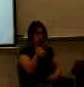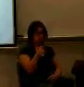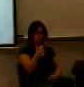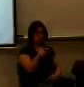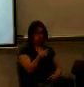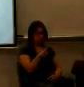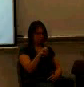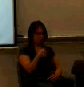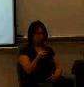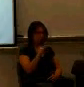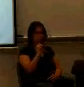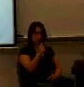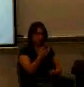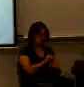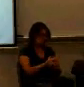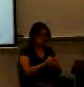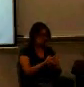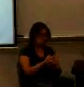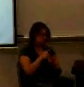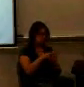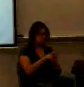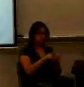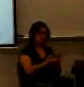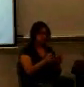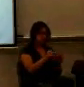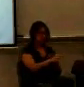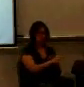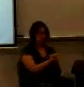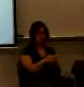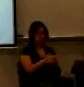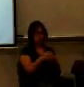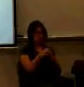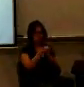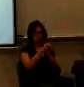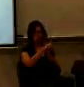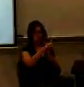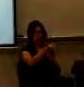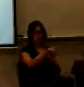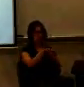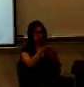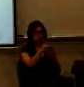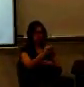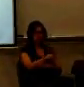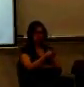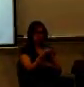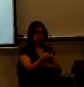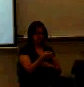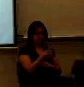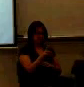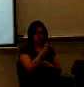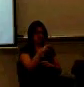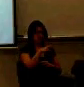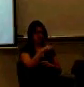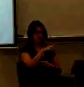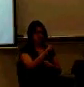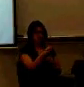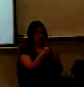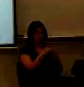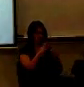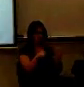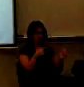toxic. Those start dying off, or you have a bunch of cloudy days, so they respire more than they photosynthesize, and they use up the oxygen.